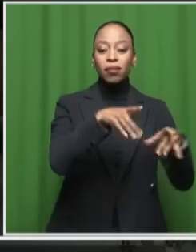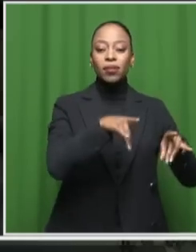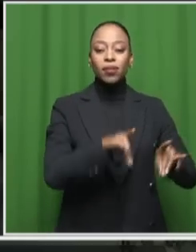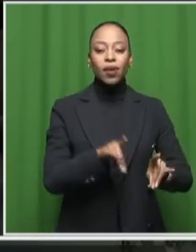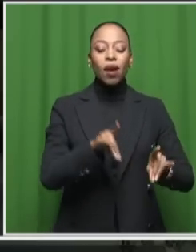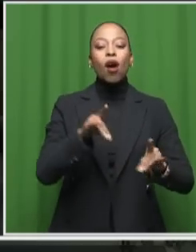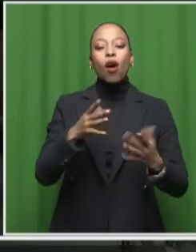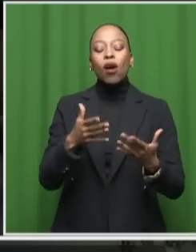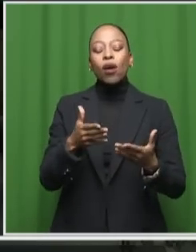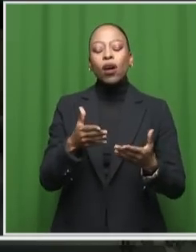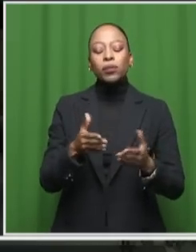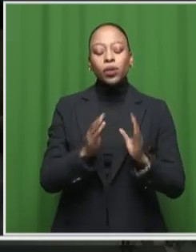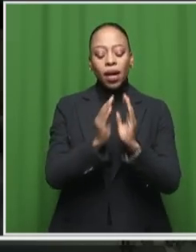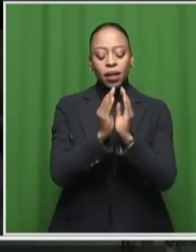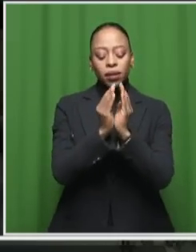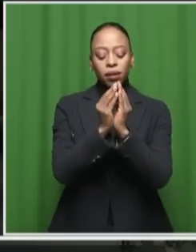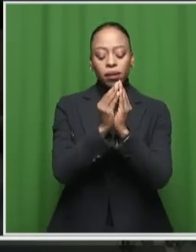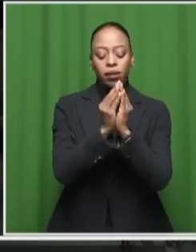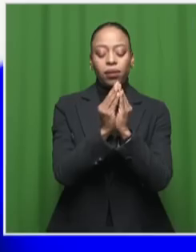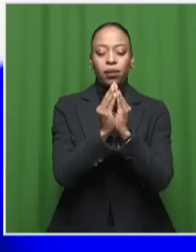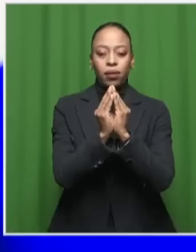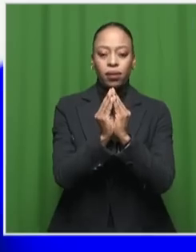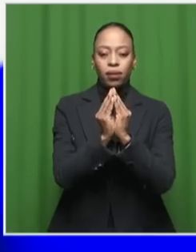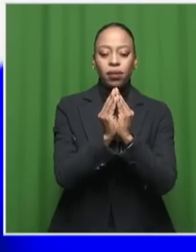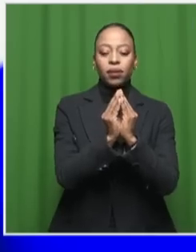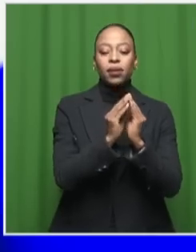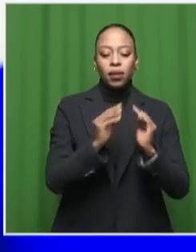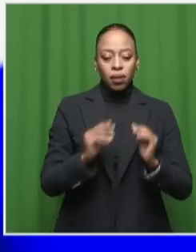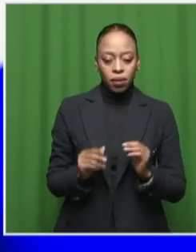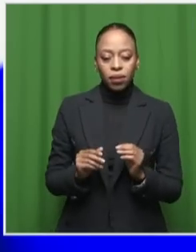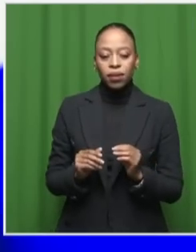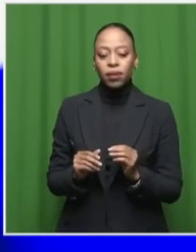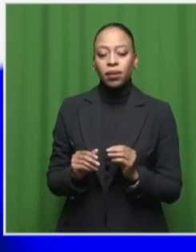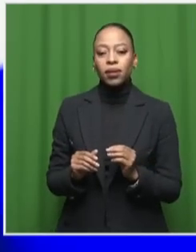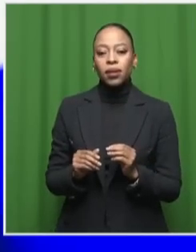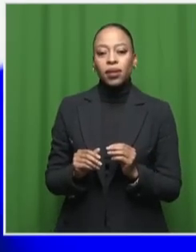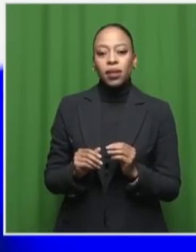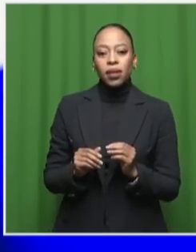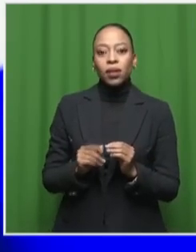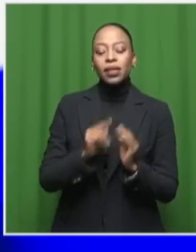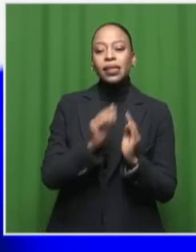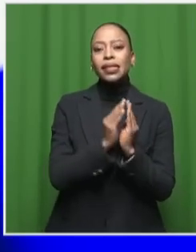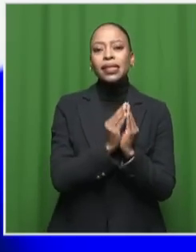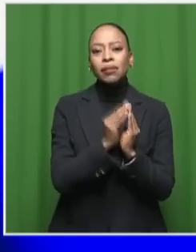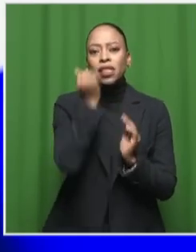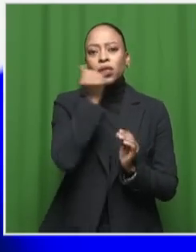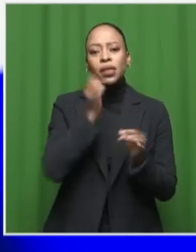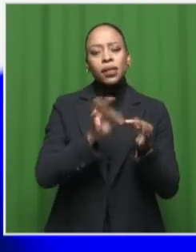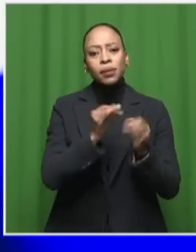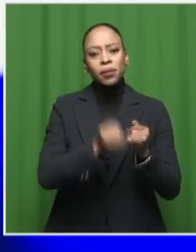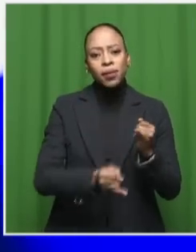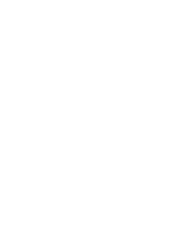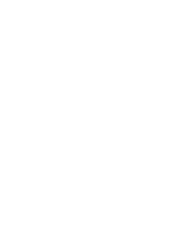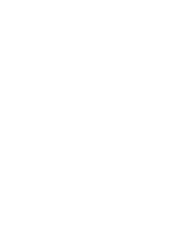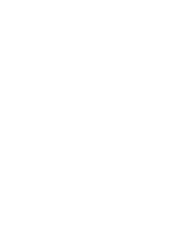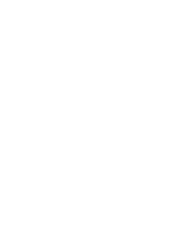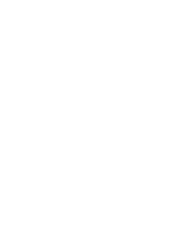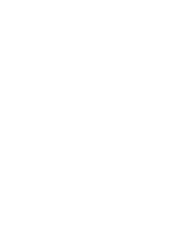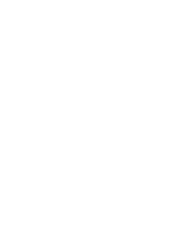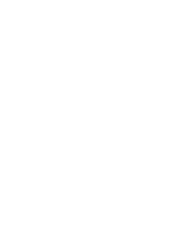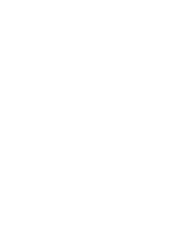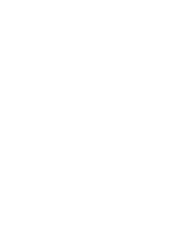sharing his experience and lessons that South Africa can take from what happened during the Government of National Unity in 1994.